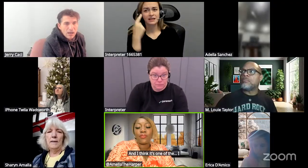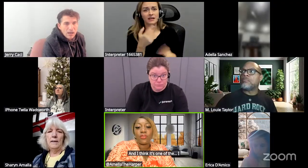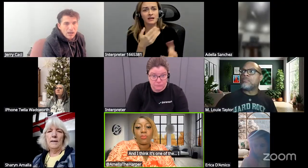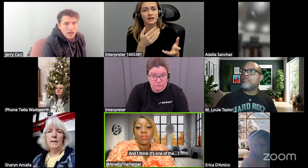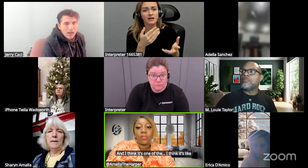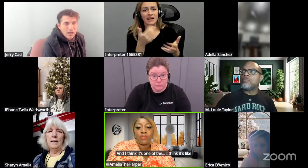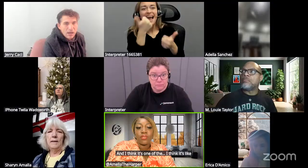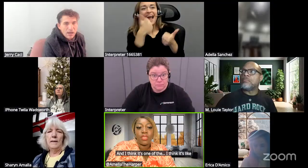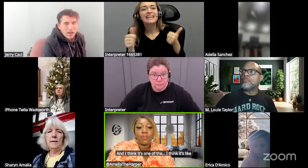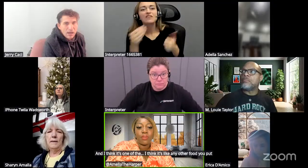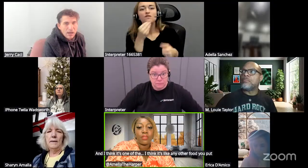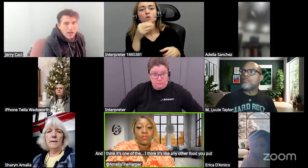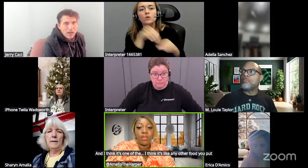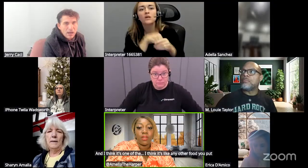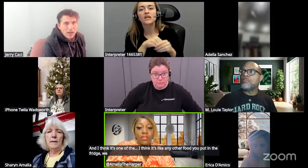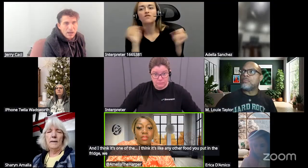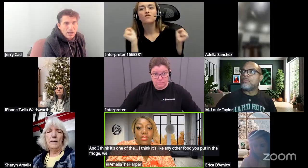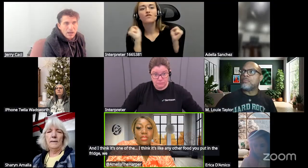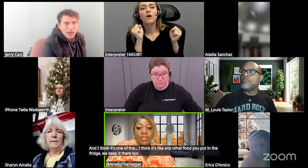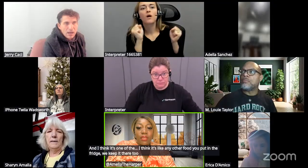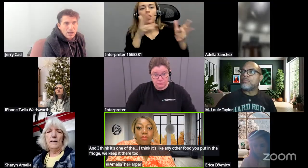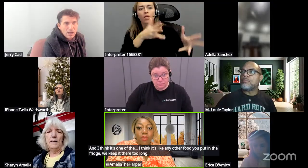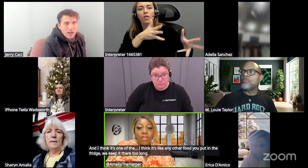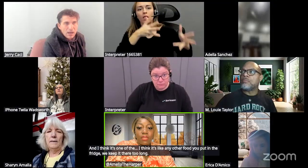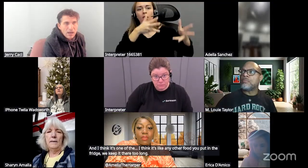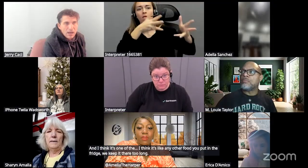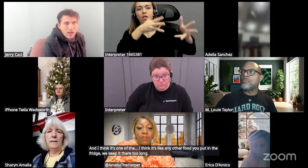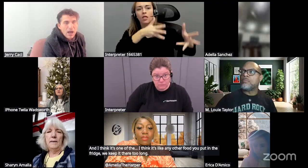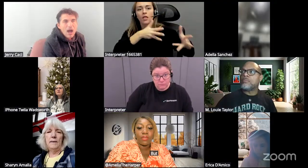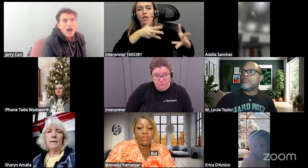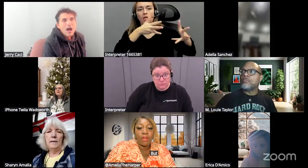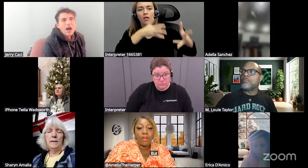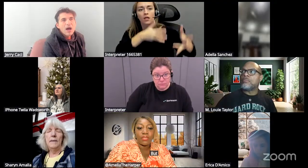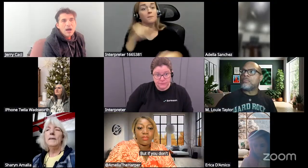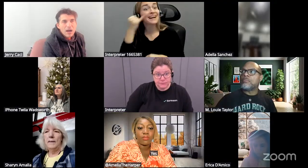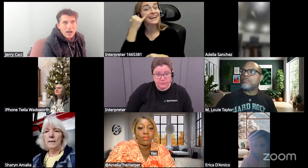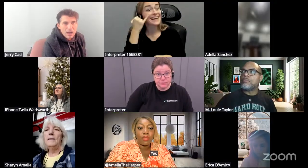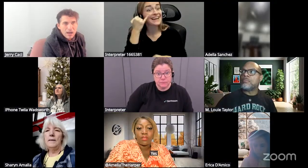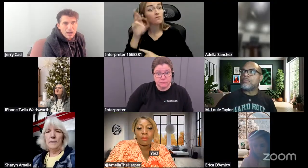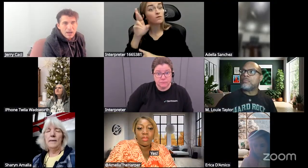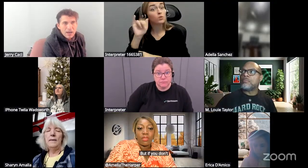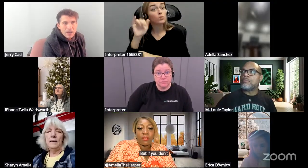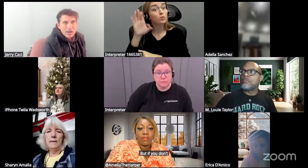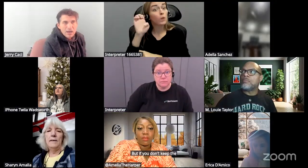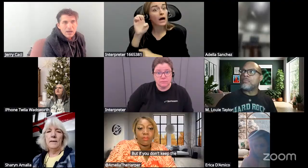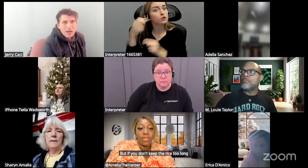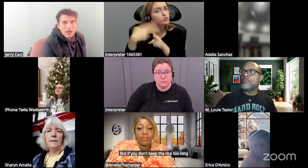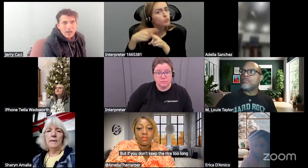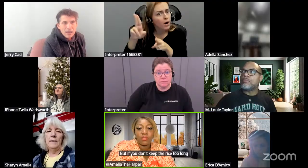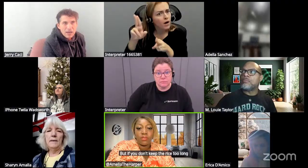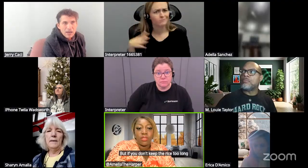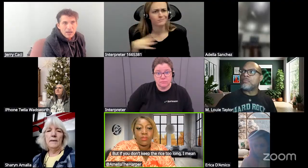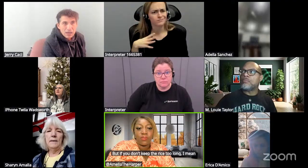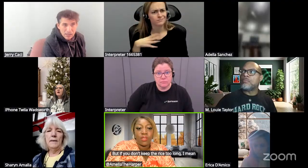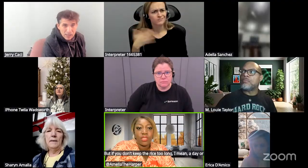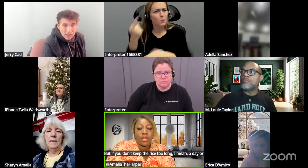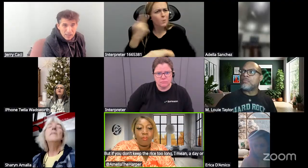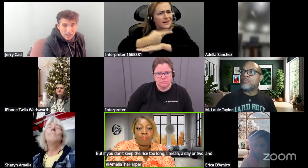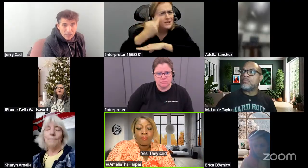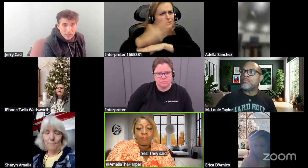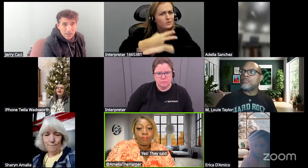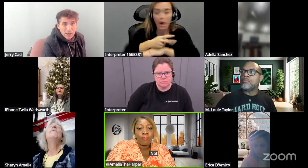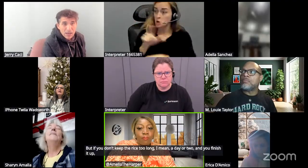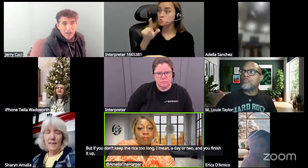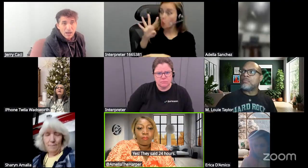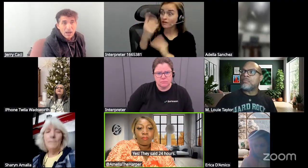other food you put in the fridge. We keep it there too long. But if you don't Yes, keep the rice too long, I mean, a day or they two and you said finish it 24 up. Not